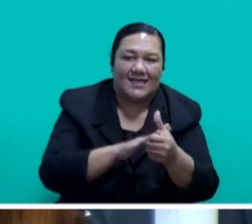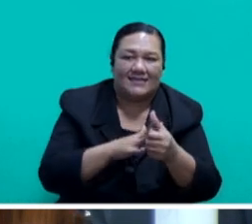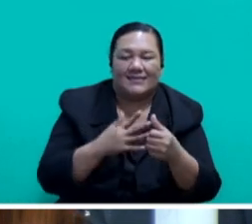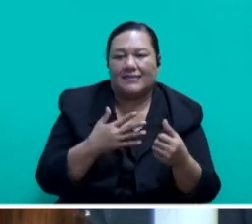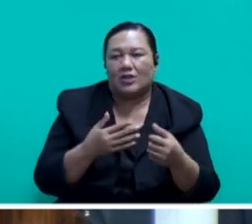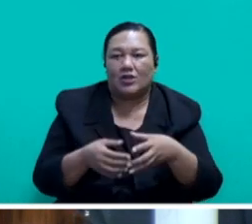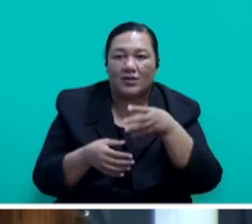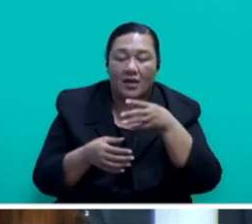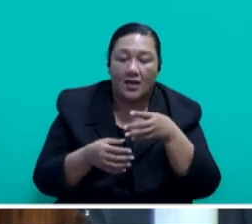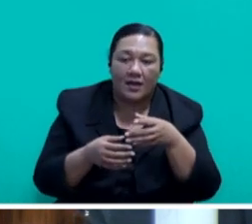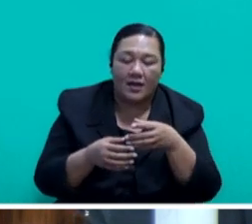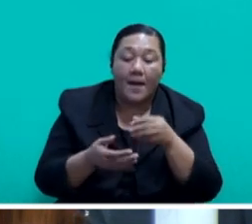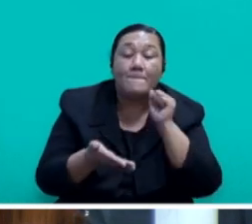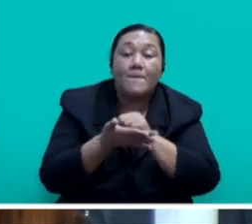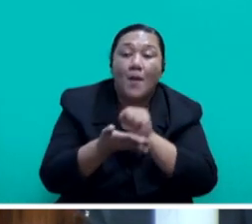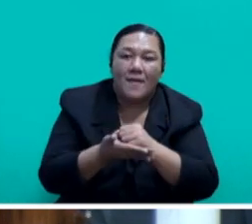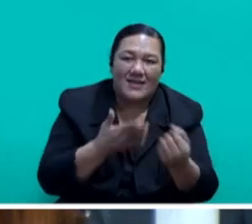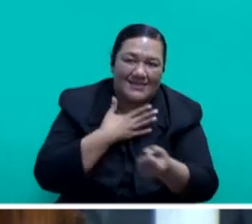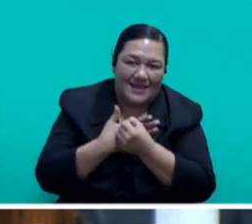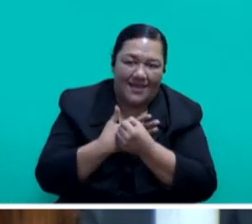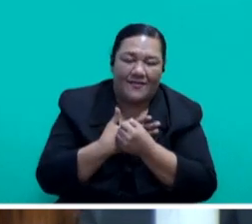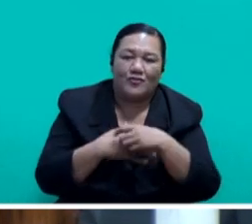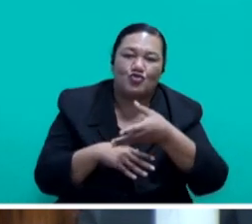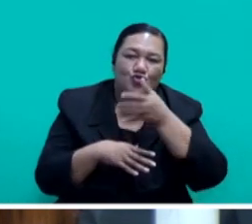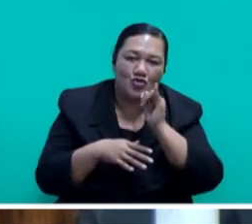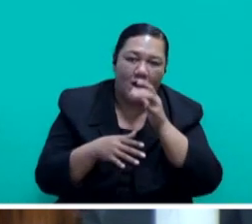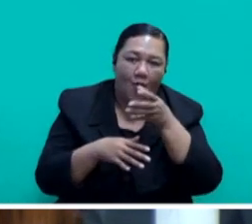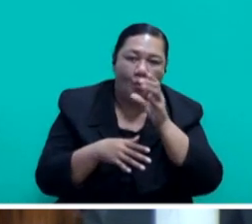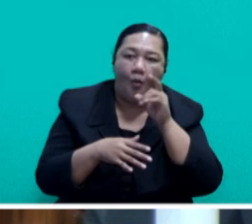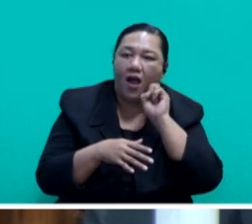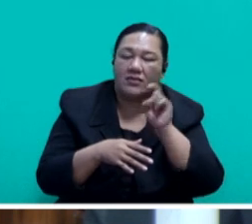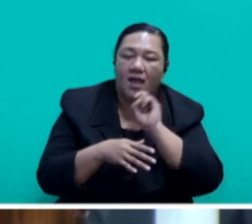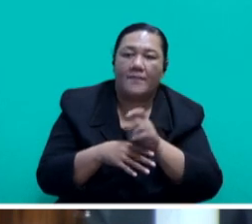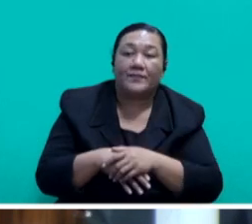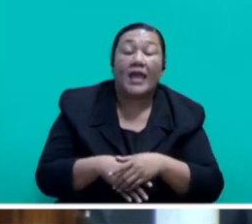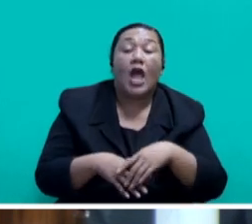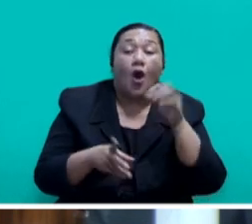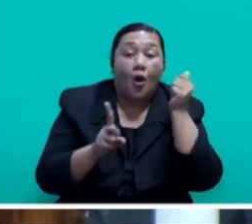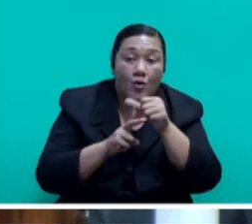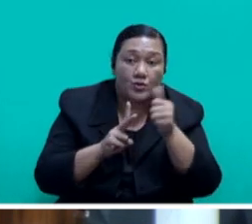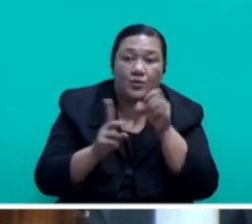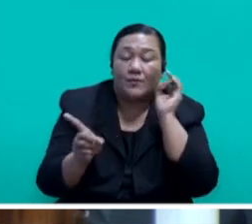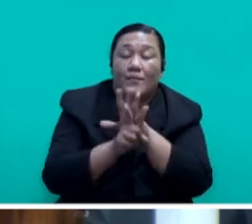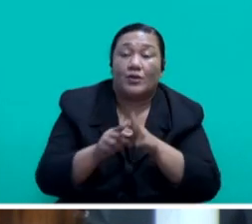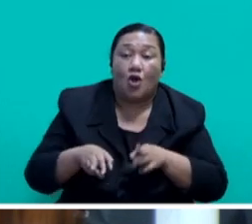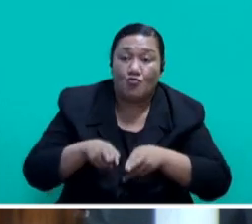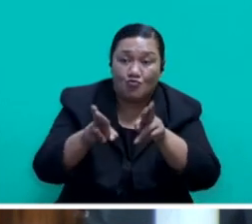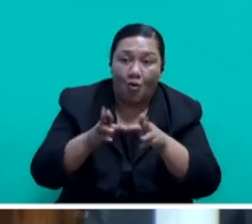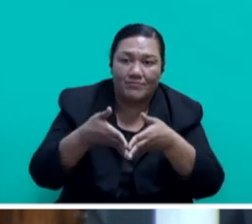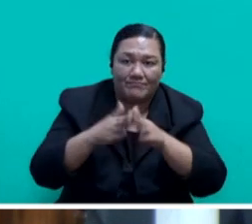sir, through this budgetary support, the Ministry will continue its crucial role in facilitating the provision of